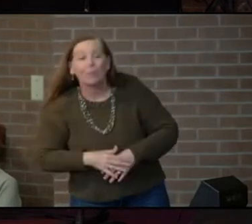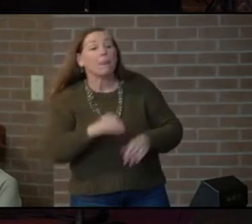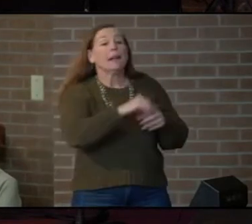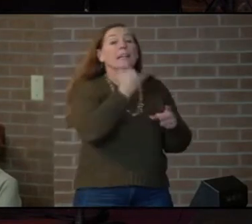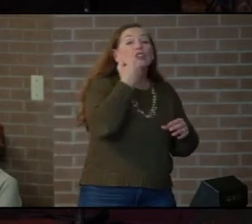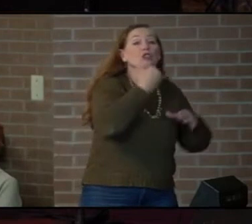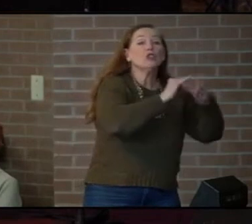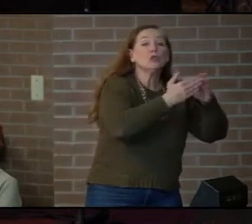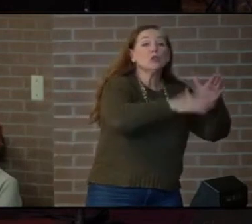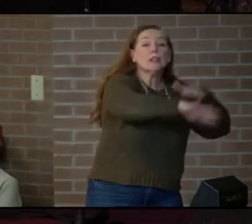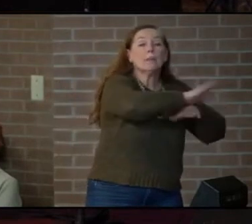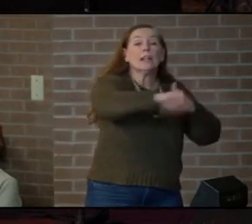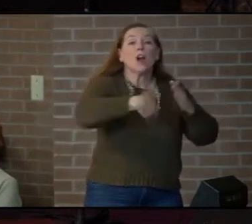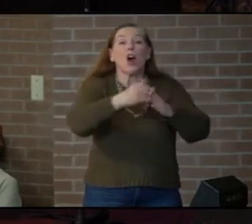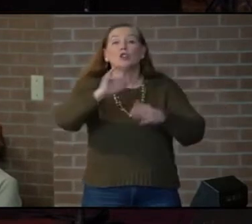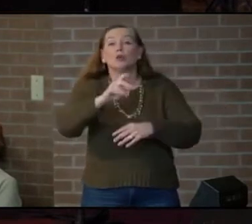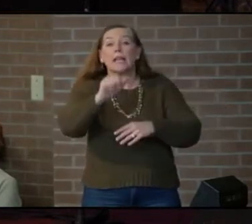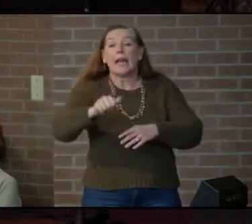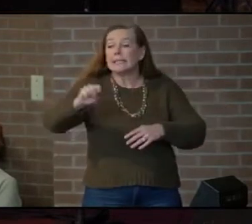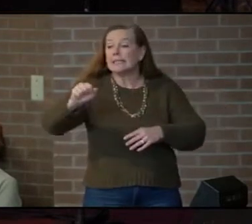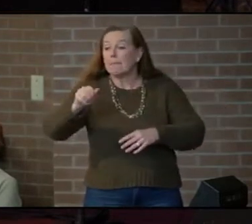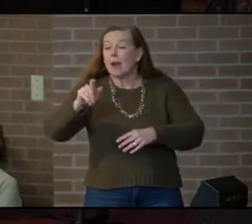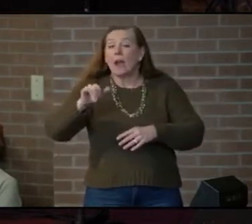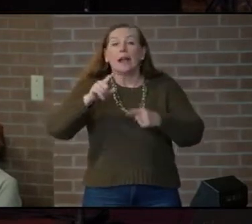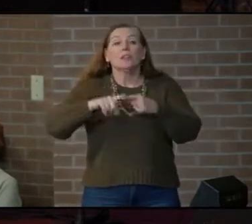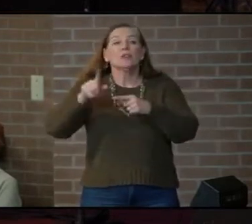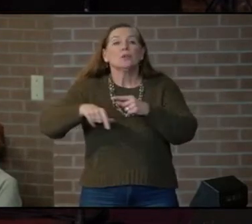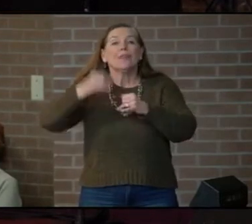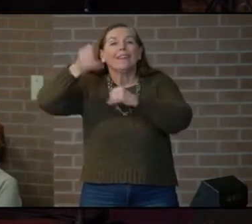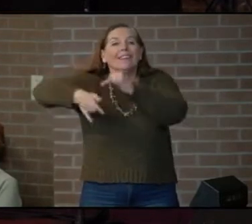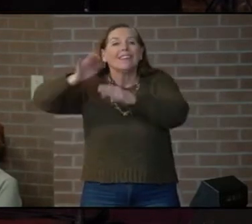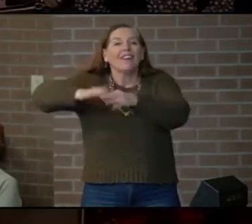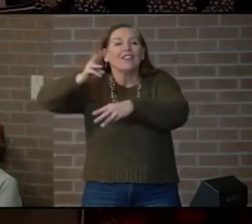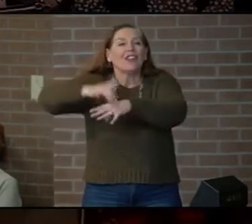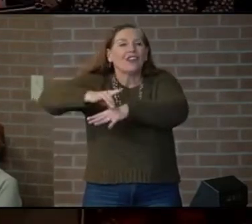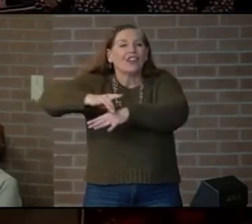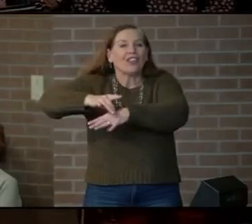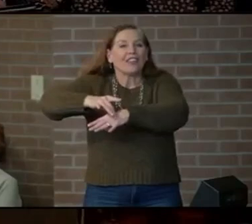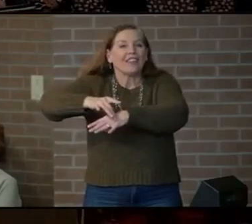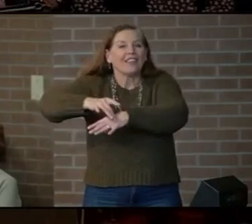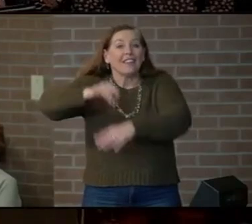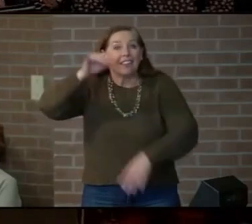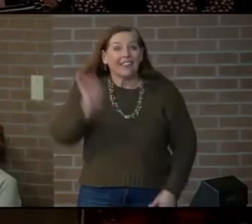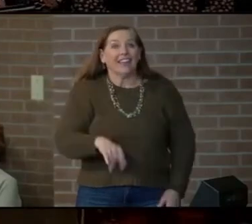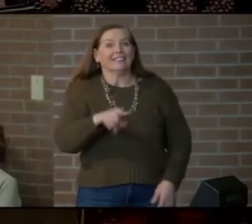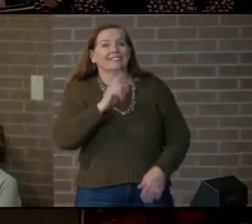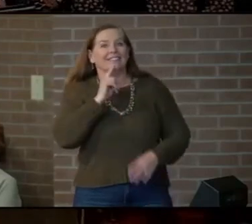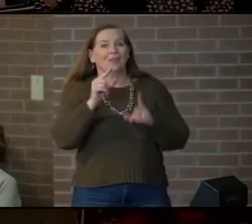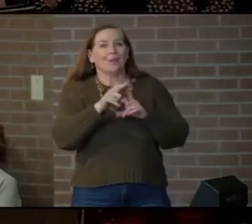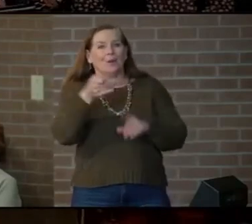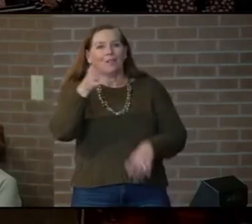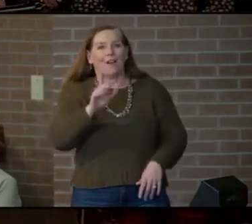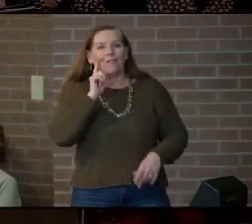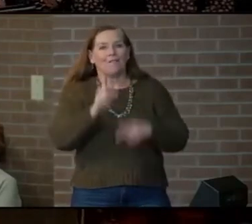all Judea and Samaria, and to the end of the earth. This is the word of God